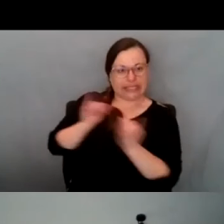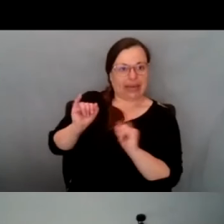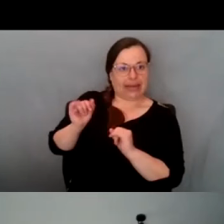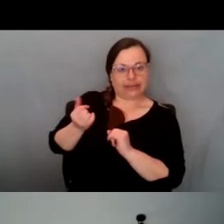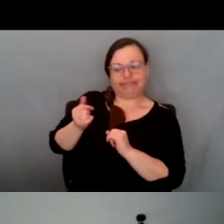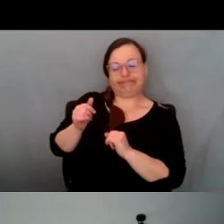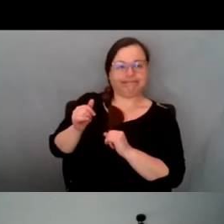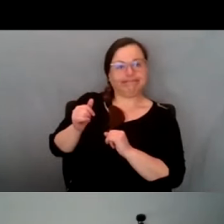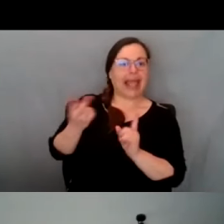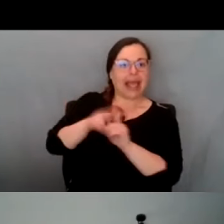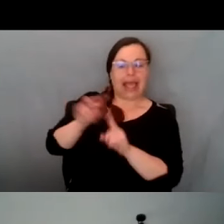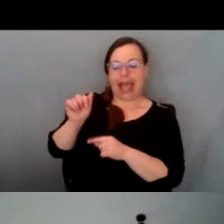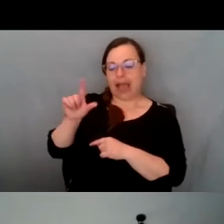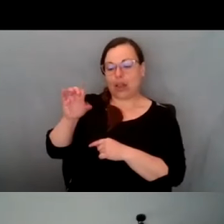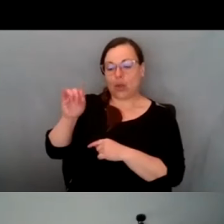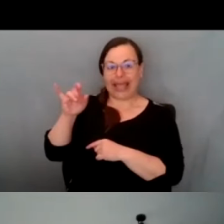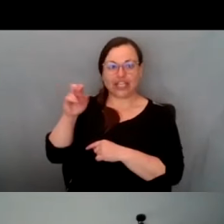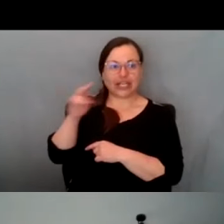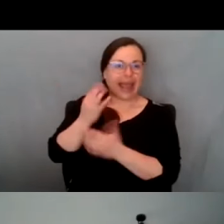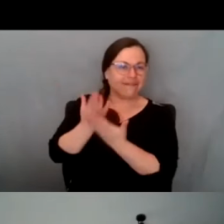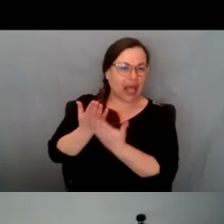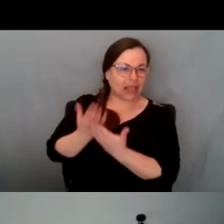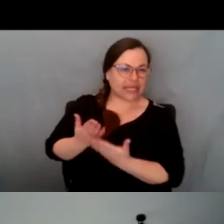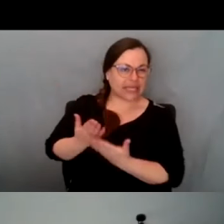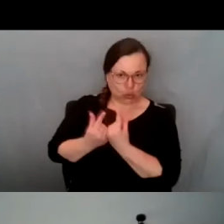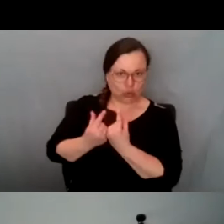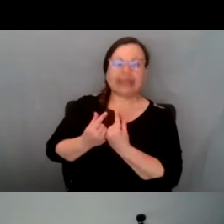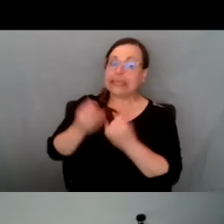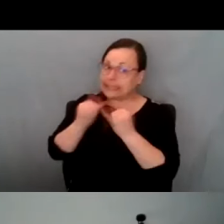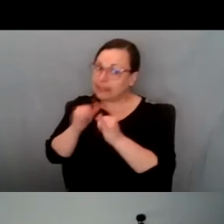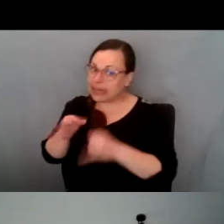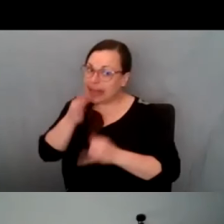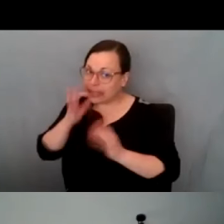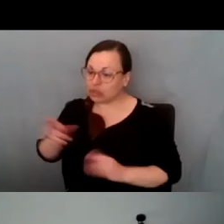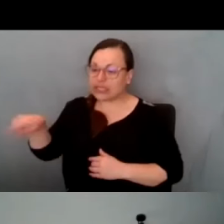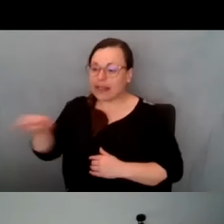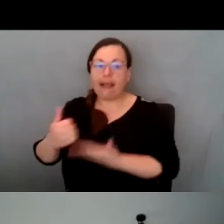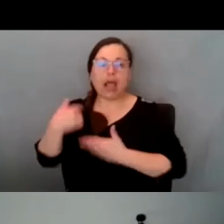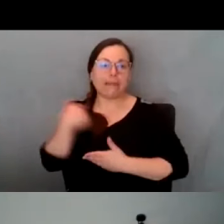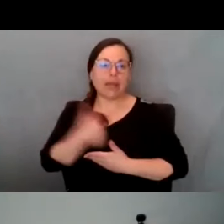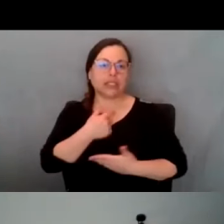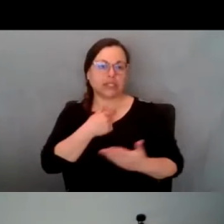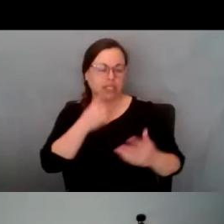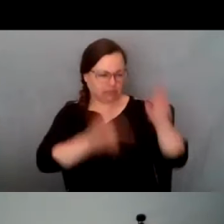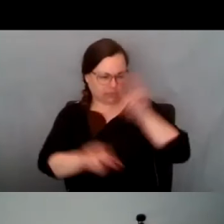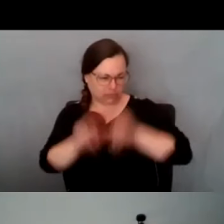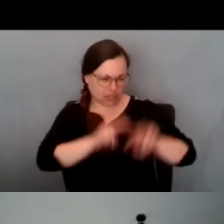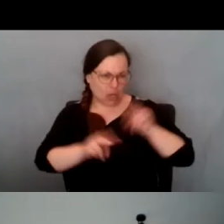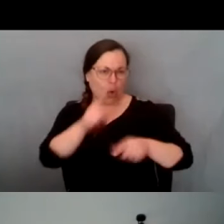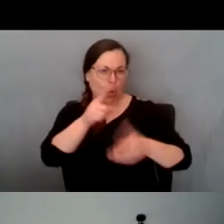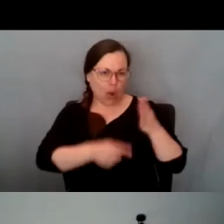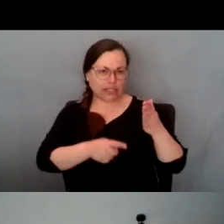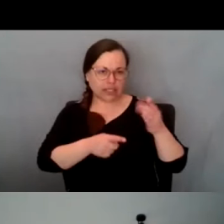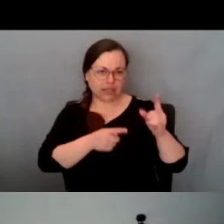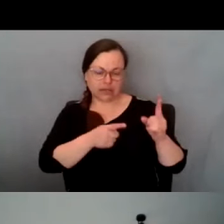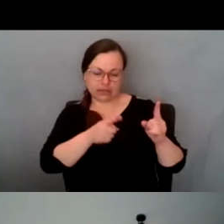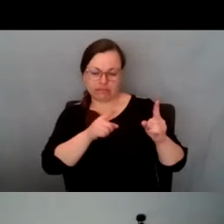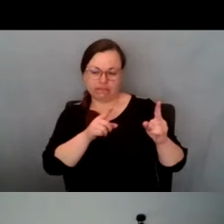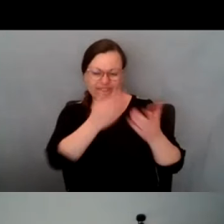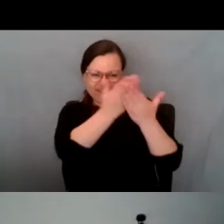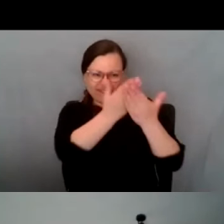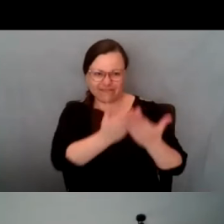validation group of independent experts that help us validate what the allocation should be to each of these countries